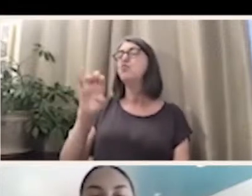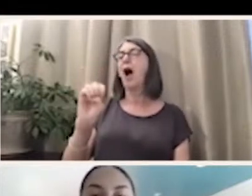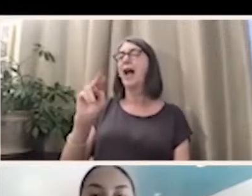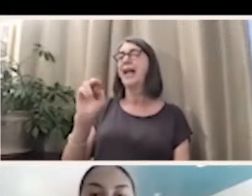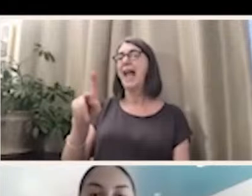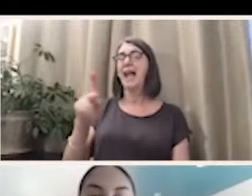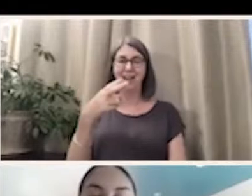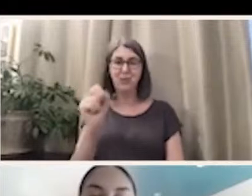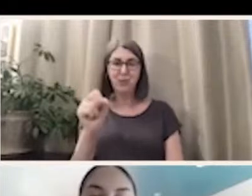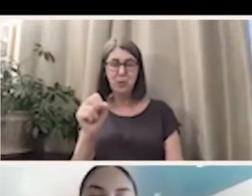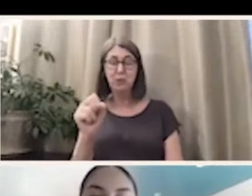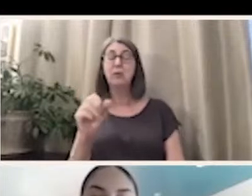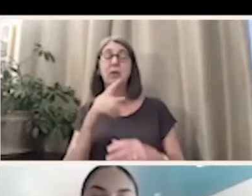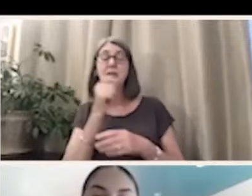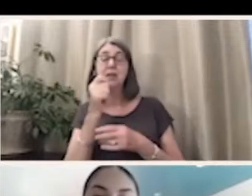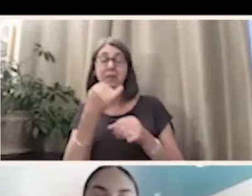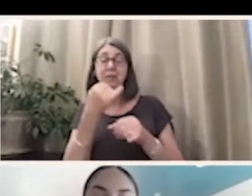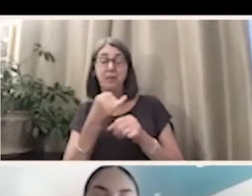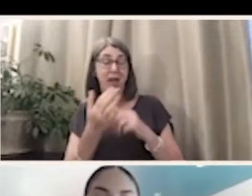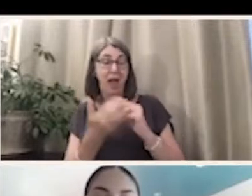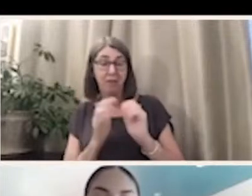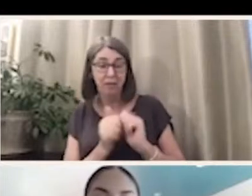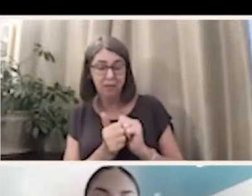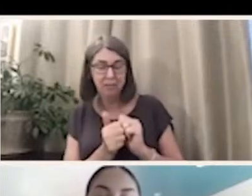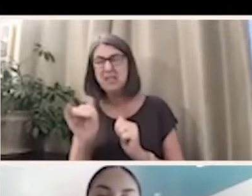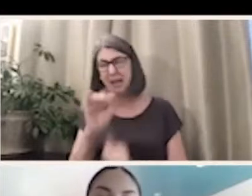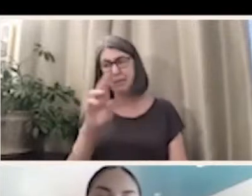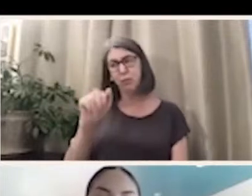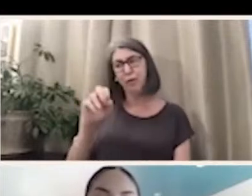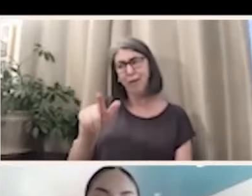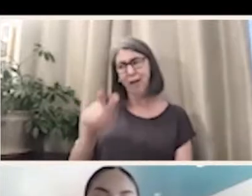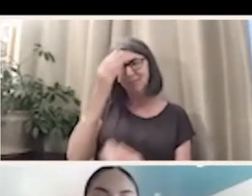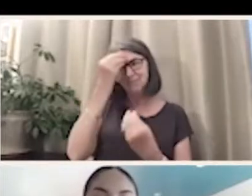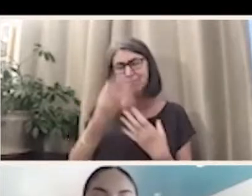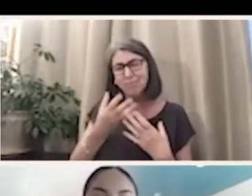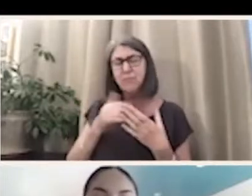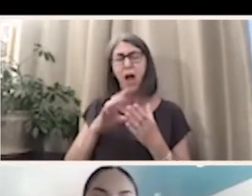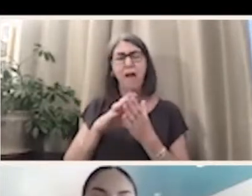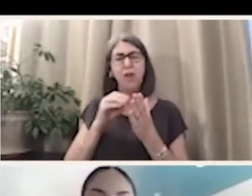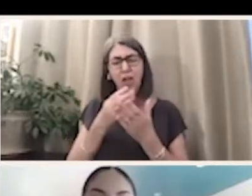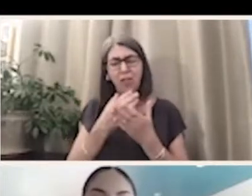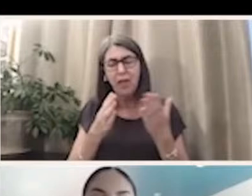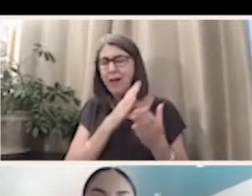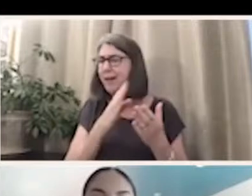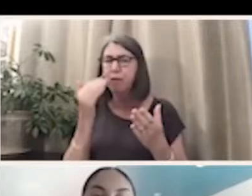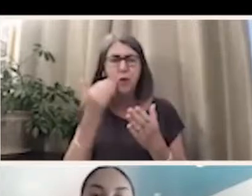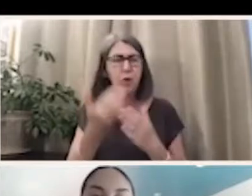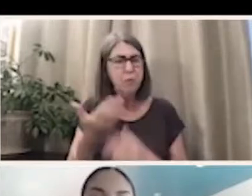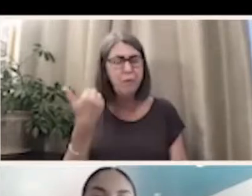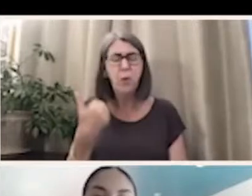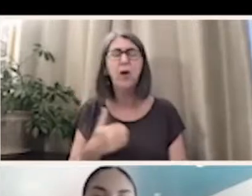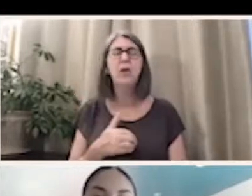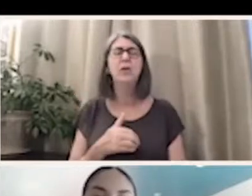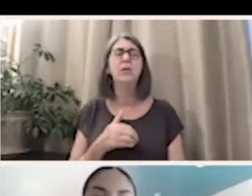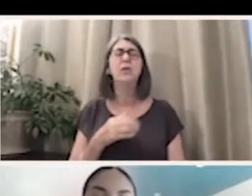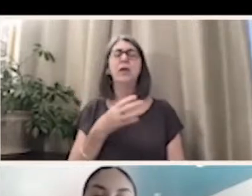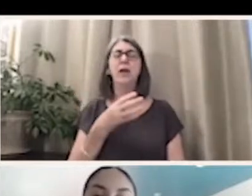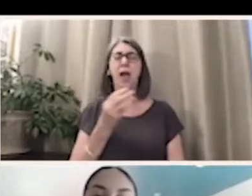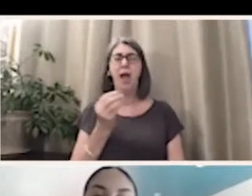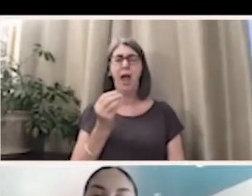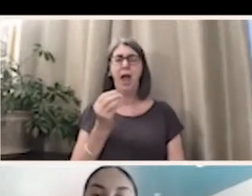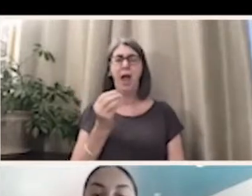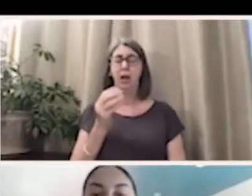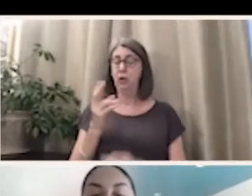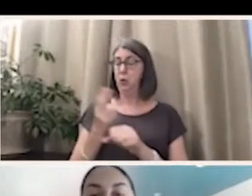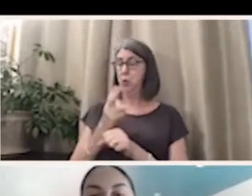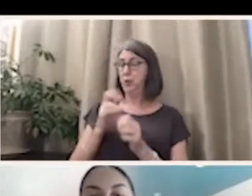Summer Institute has helped me, like Raquel said, has informed me. I've learned things that I've never known before. And using